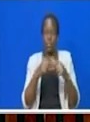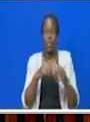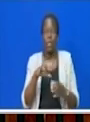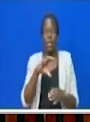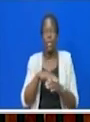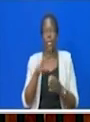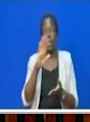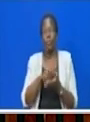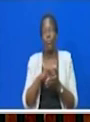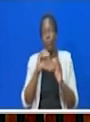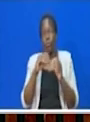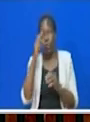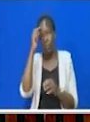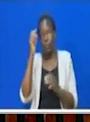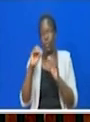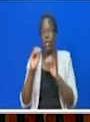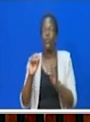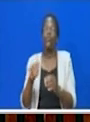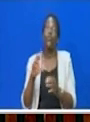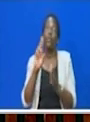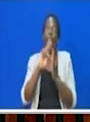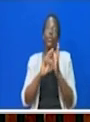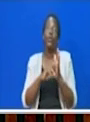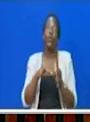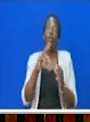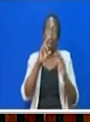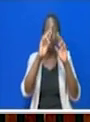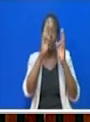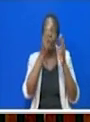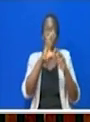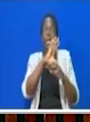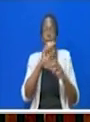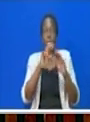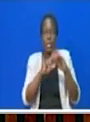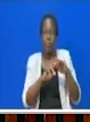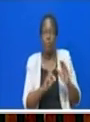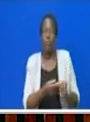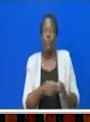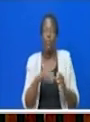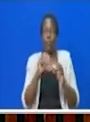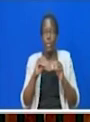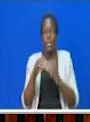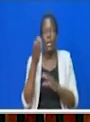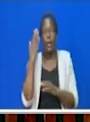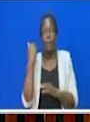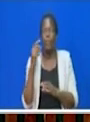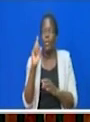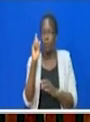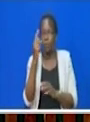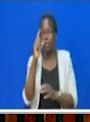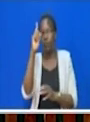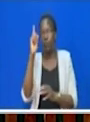because we'll do revision on topics and subtopics that you did much earlier. Let's go straight to the first question.